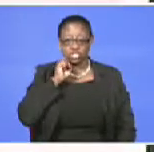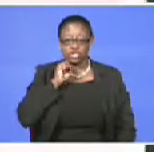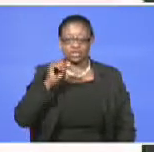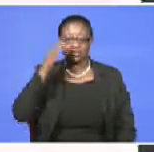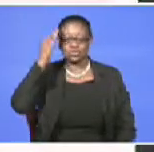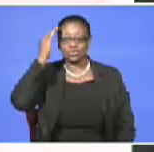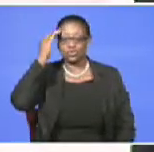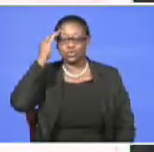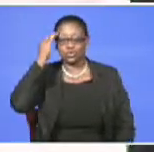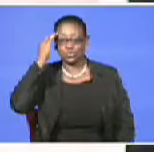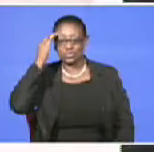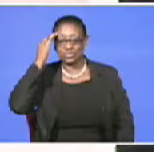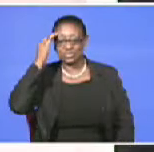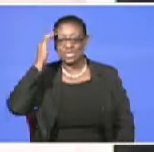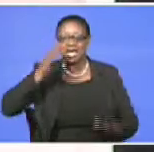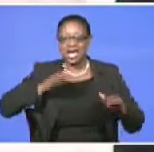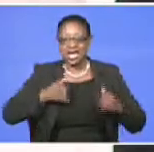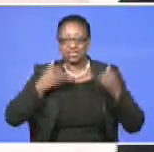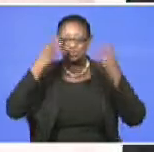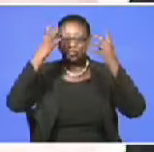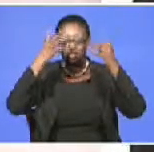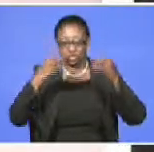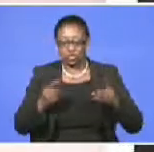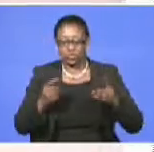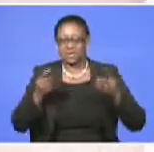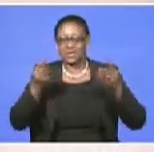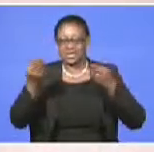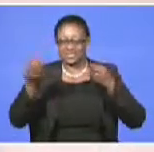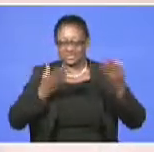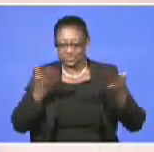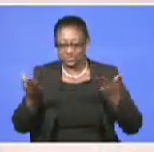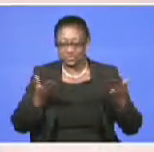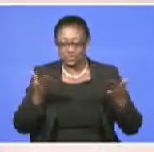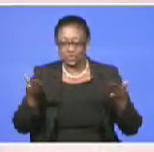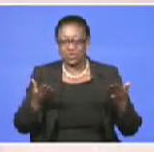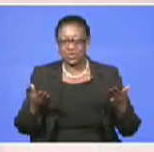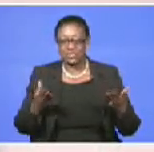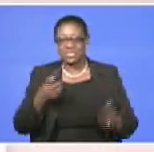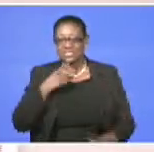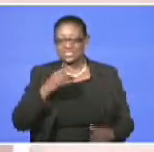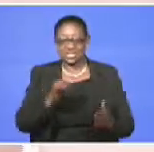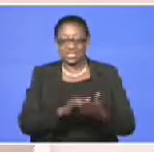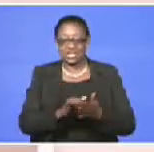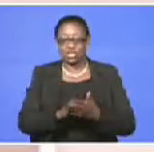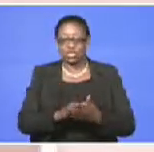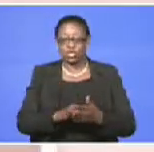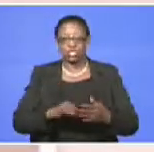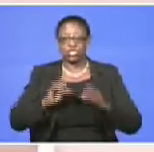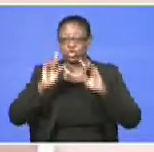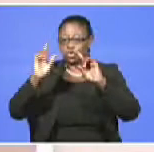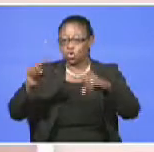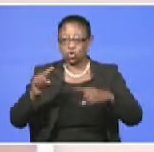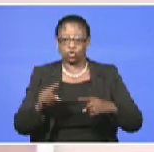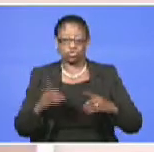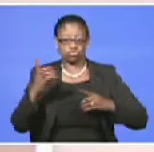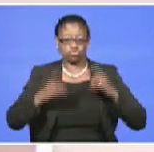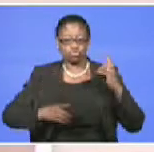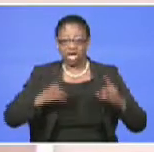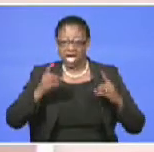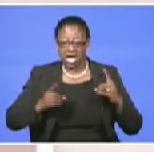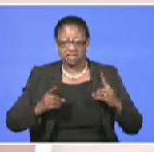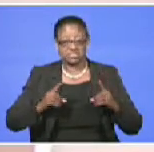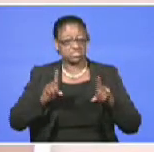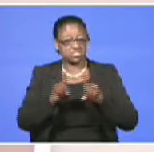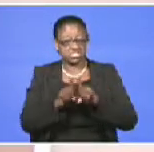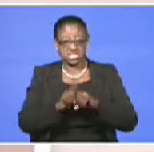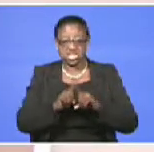via television, certainly you can celebrate someone who we see every day, go to the same food store we go to, drive the same street,